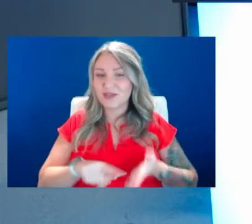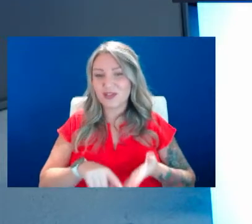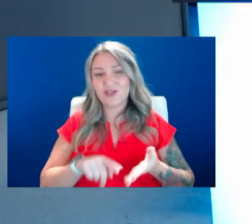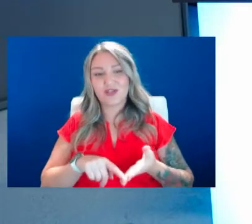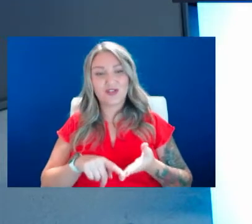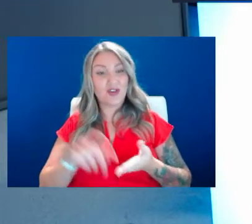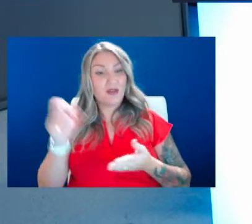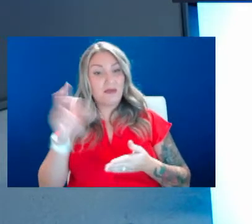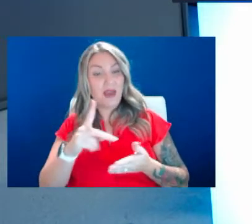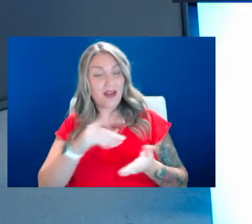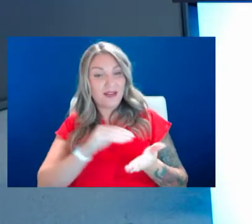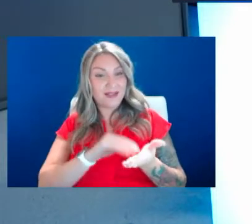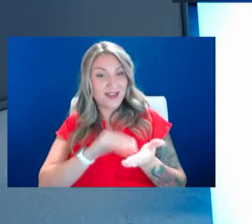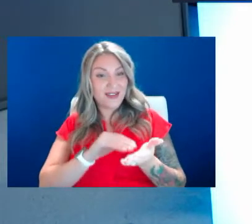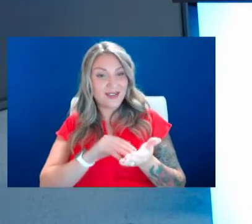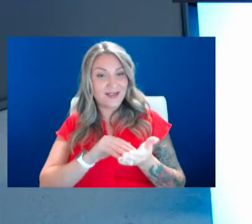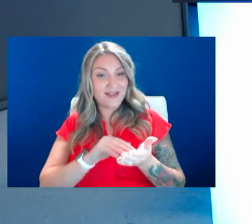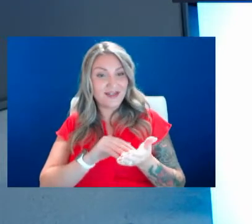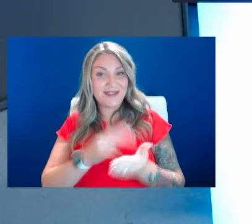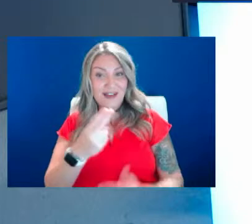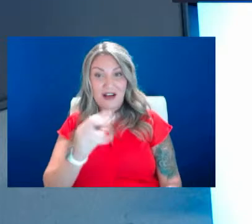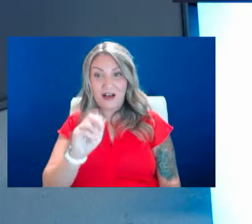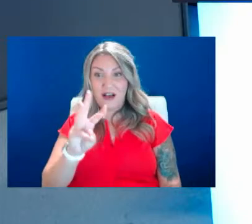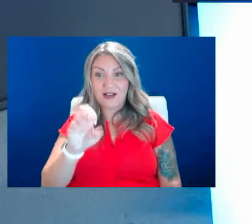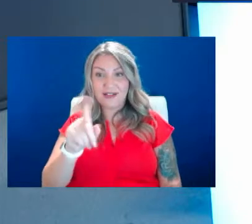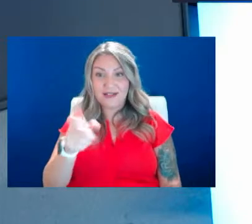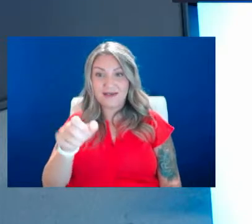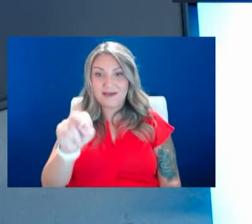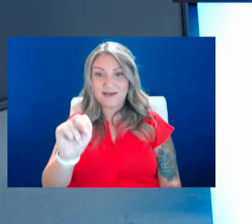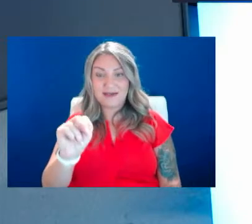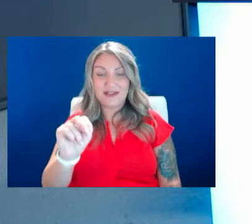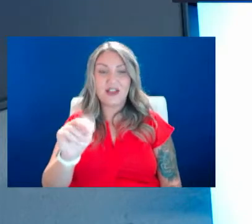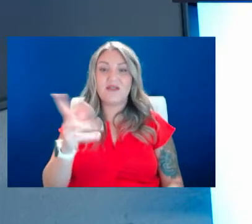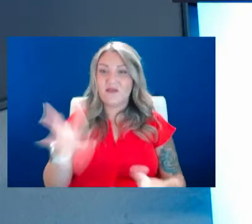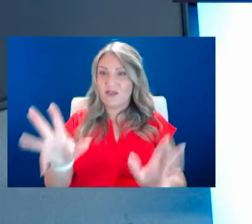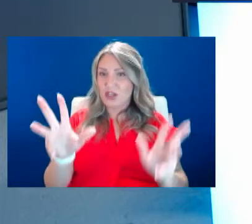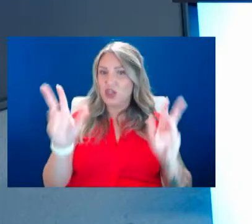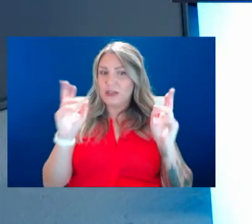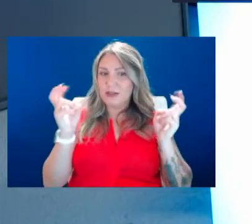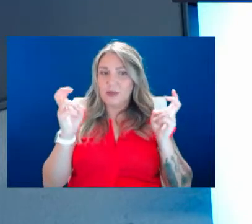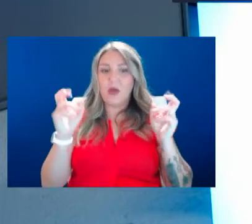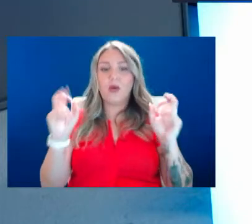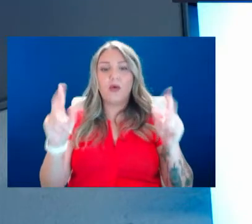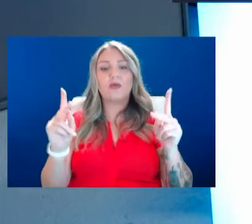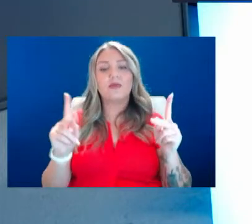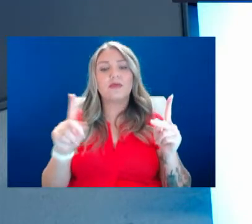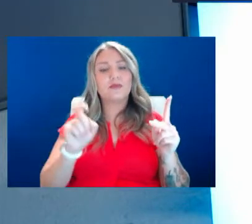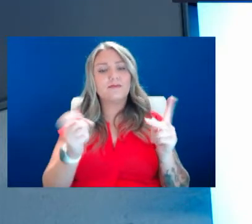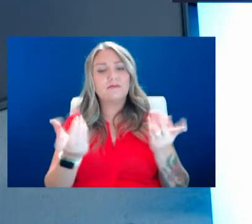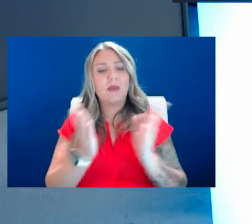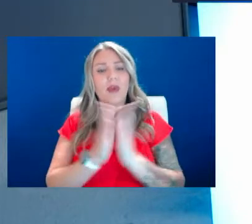Dr. Hawkinson real quick. Are we going to finish up our headlines? Okay, so I need to ask you about